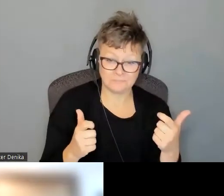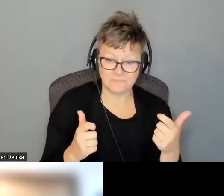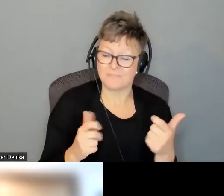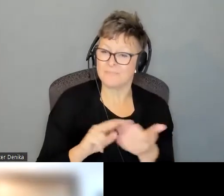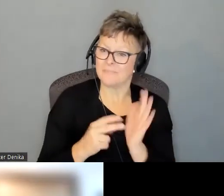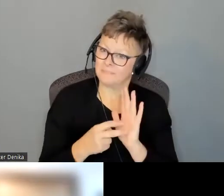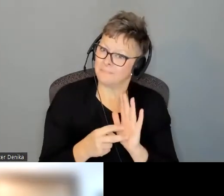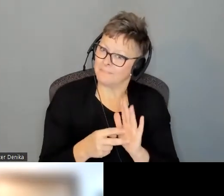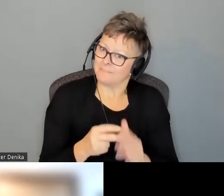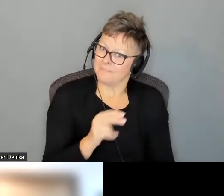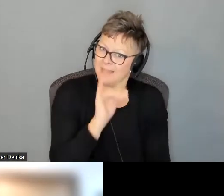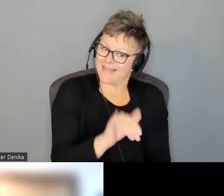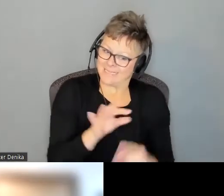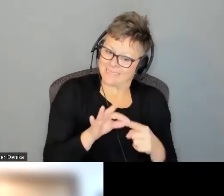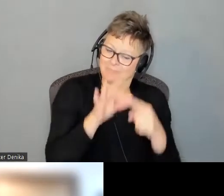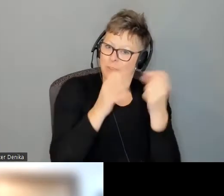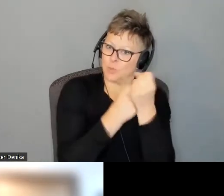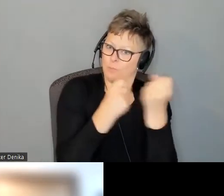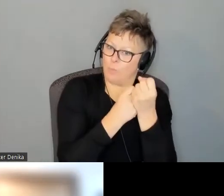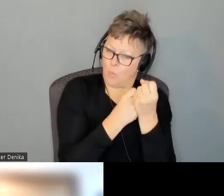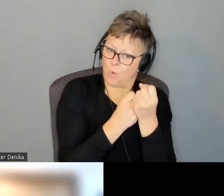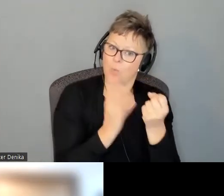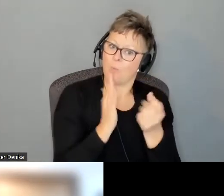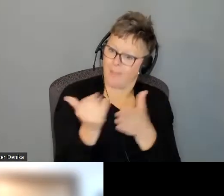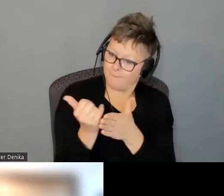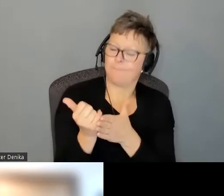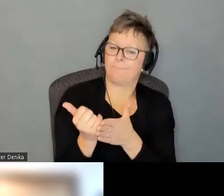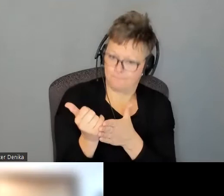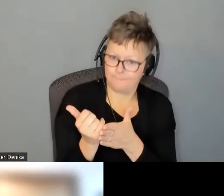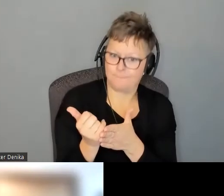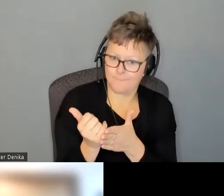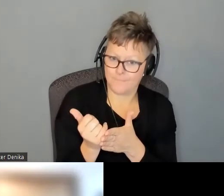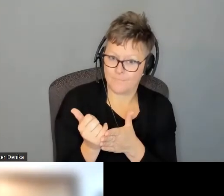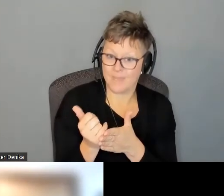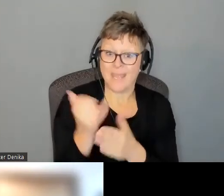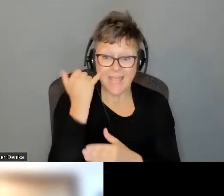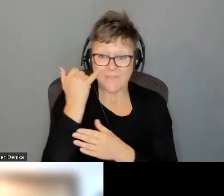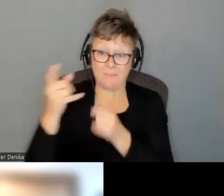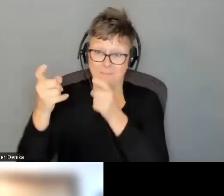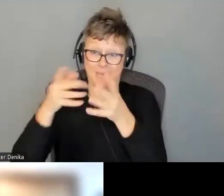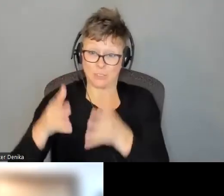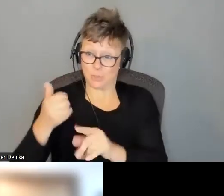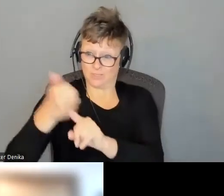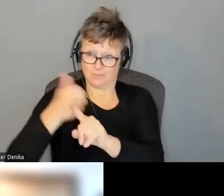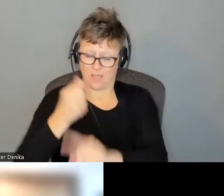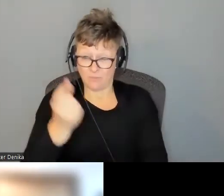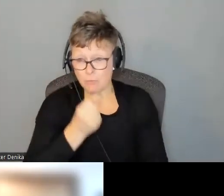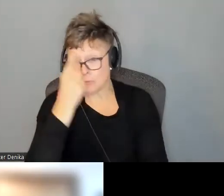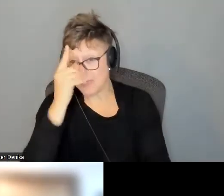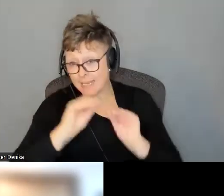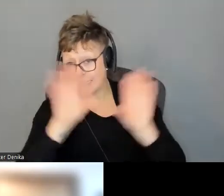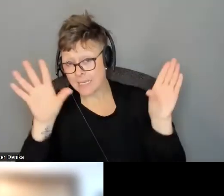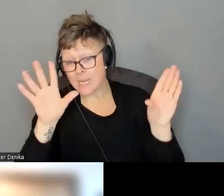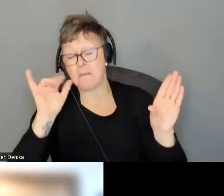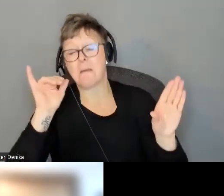specialist support comes in, and really that's optimized when the manager or the line manager understands that as well, and